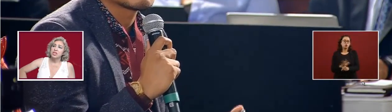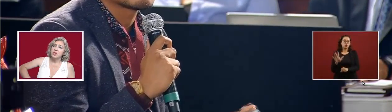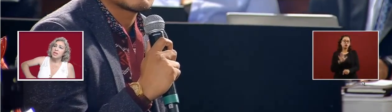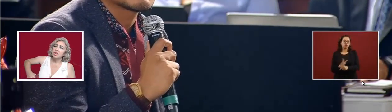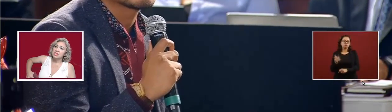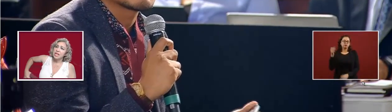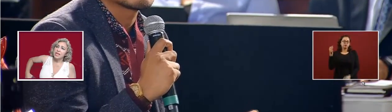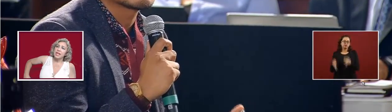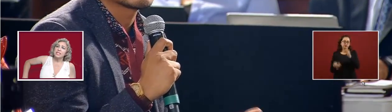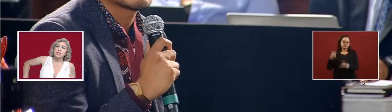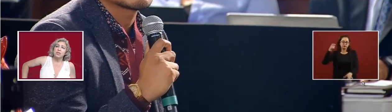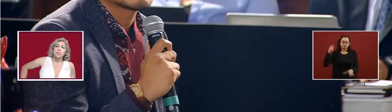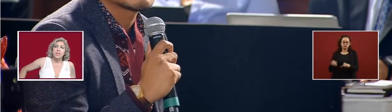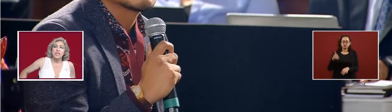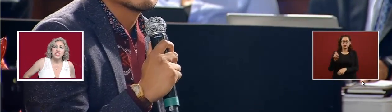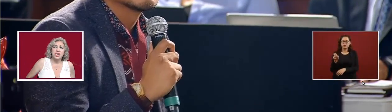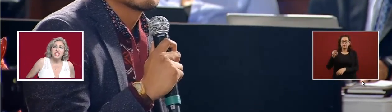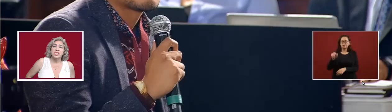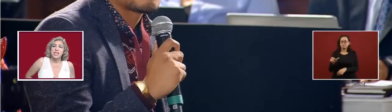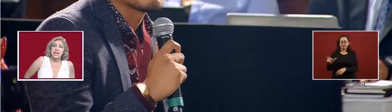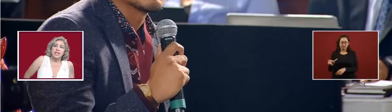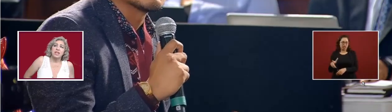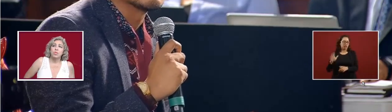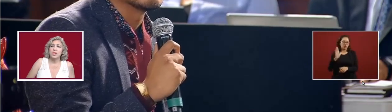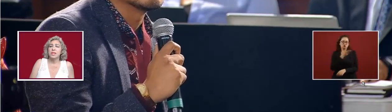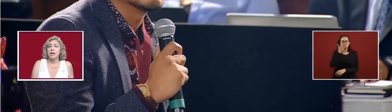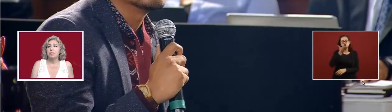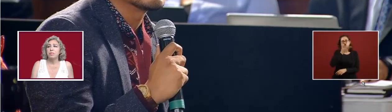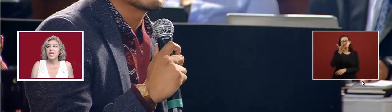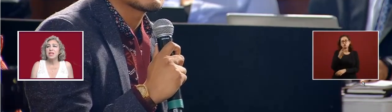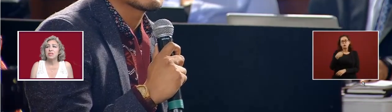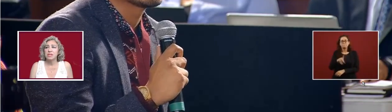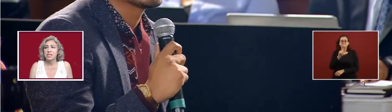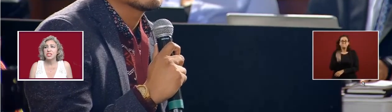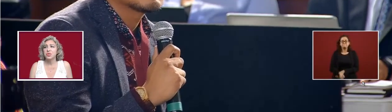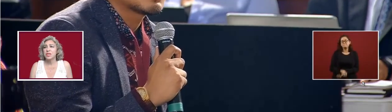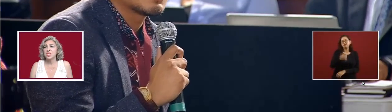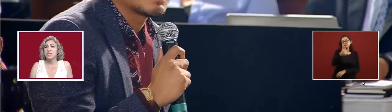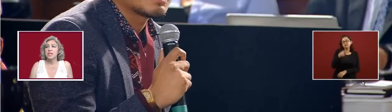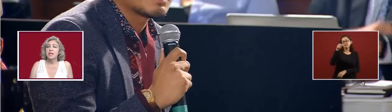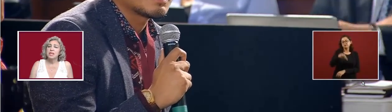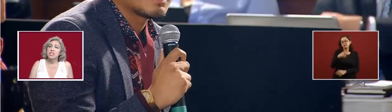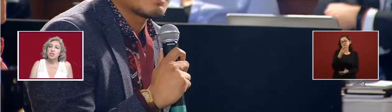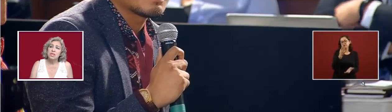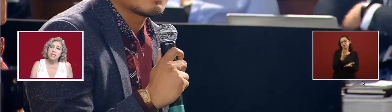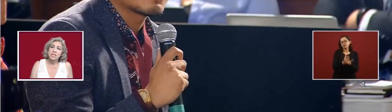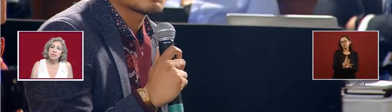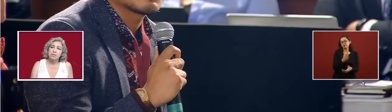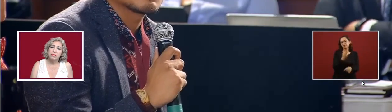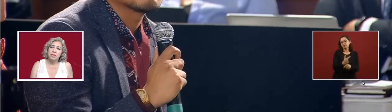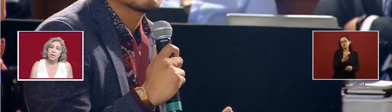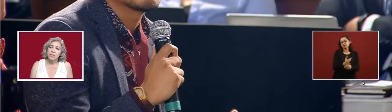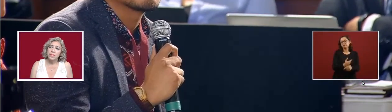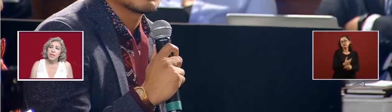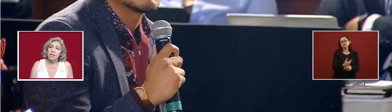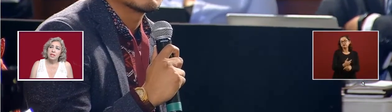so it looks like it has to do with the judges that deal with penal situations so this is